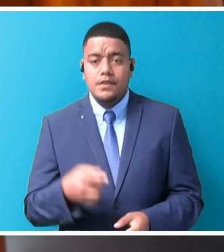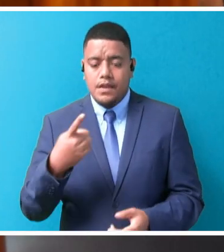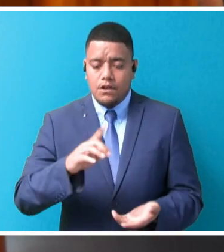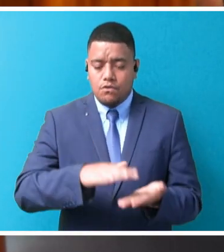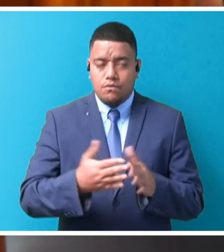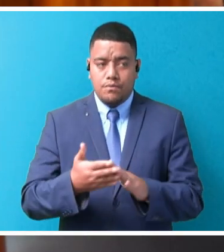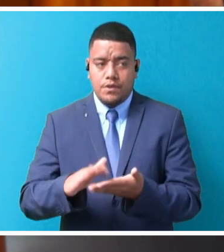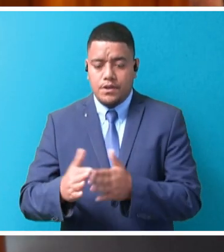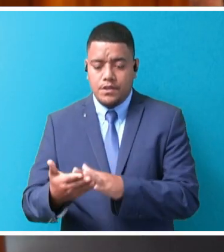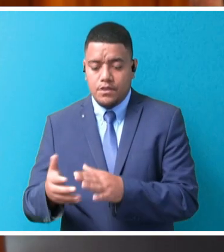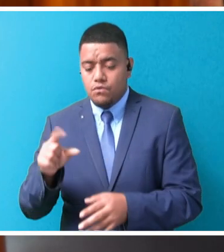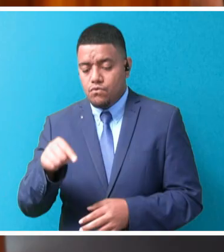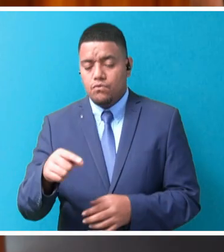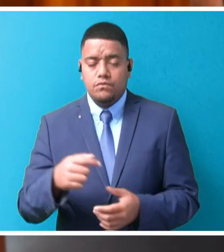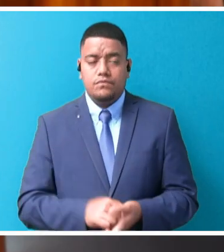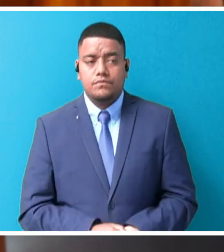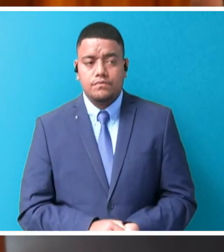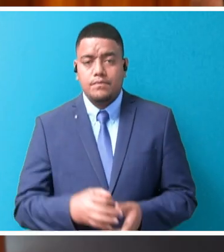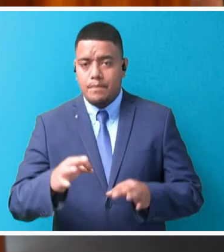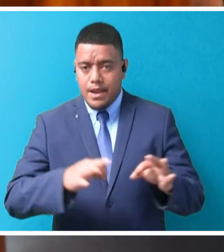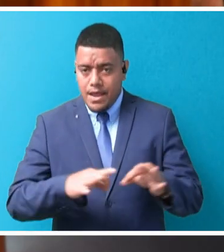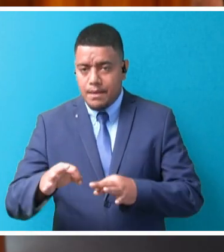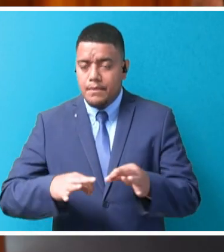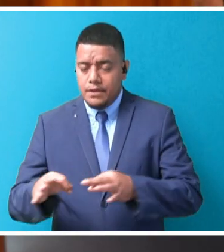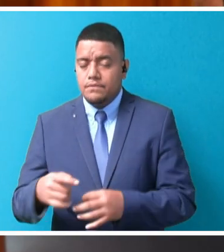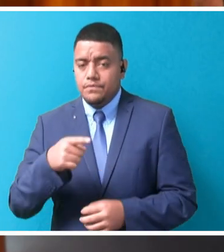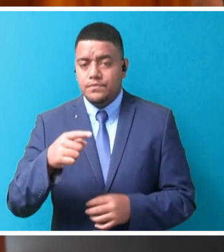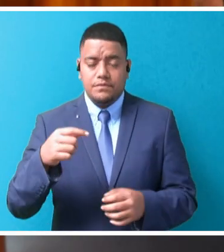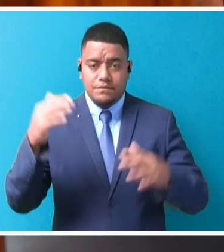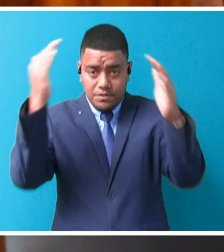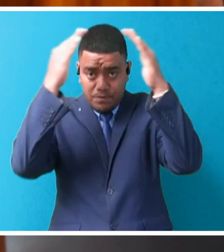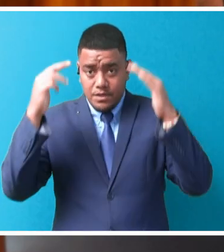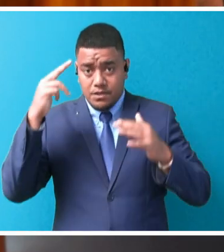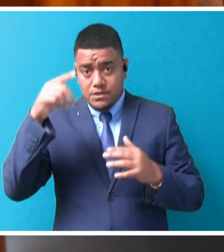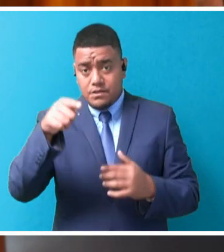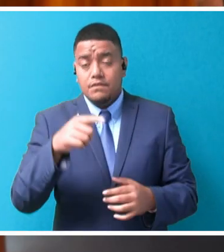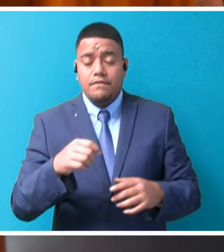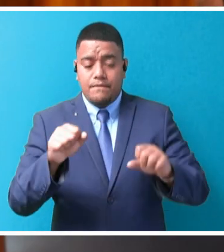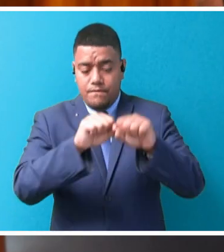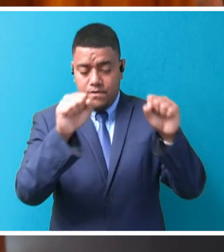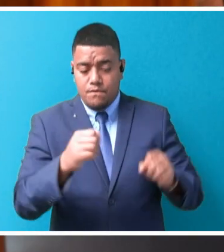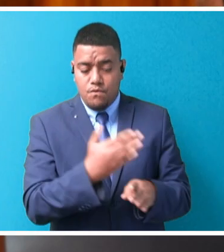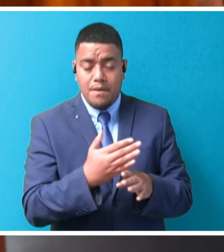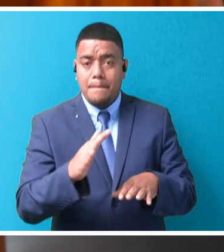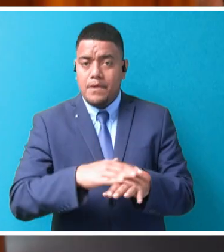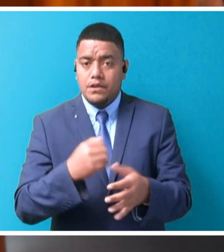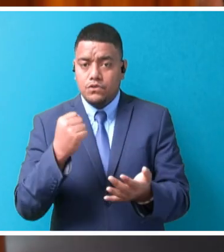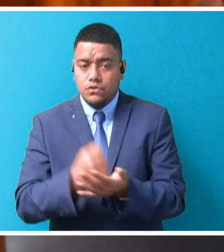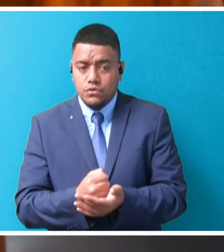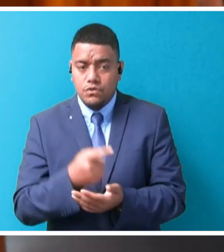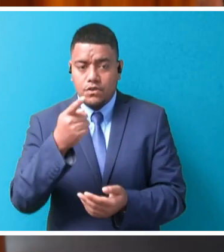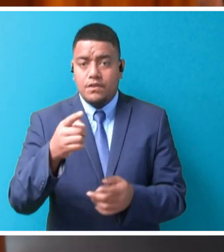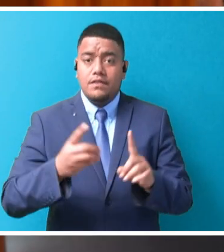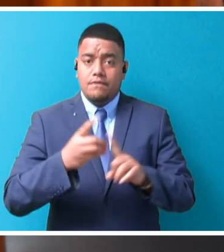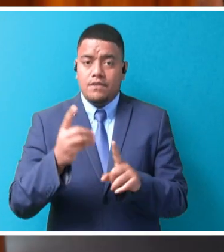community resilience planning. Mr. Speaker, sir, this comprehensive framework ensures that rural and maritime